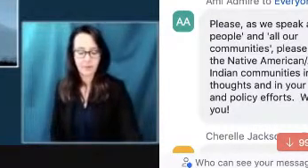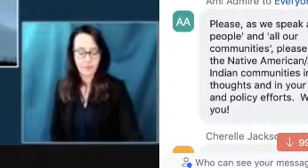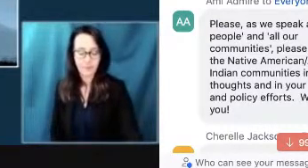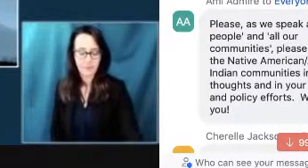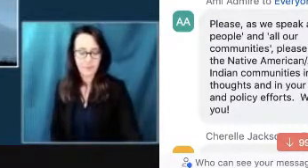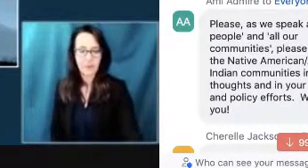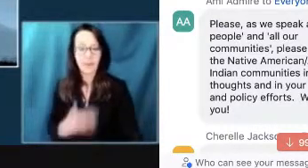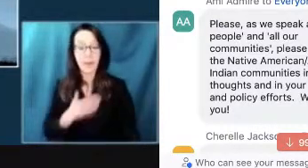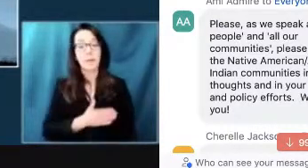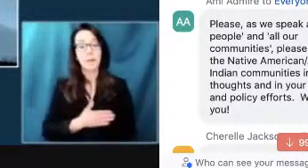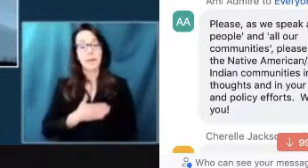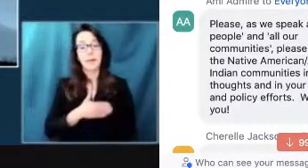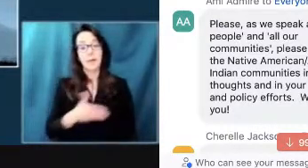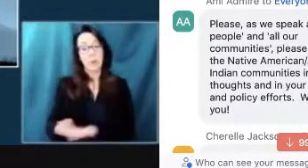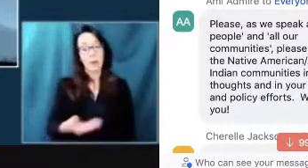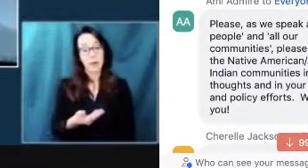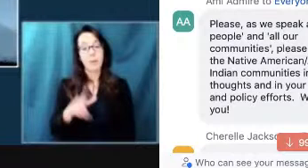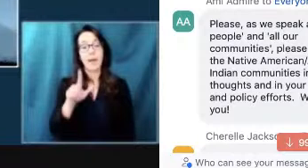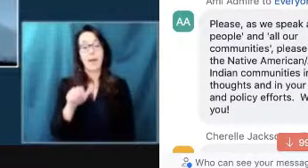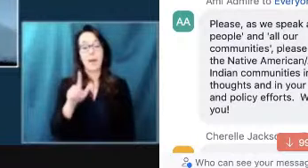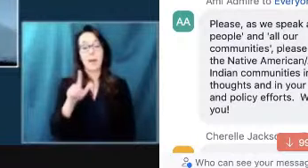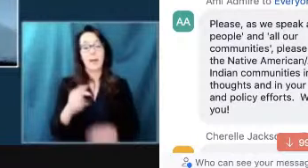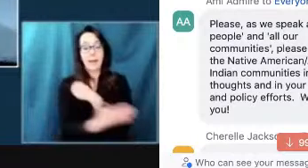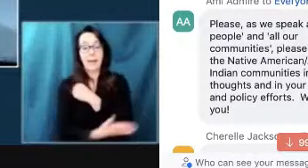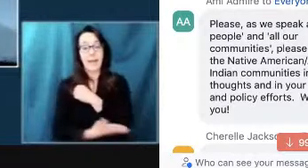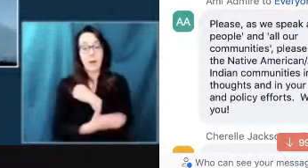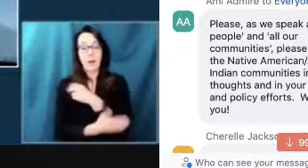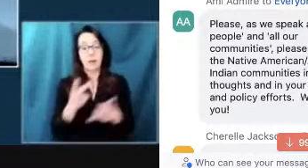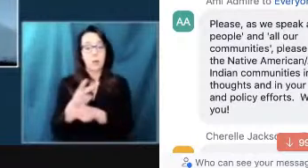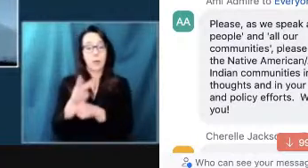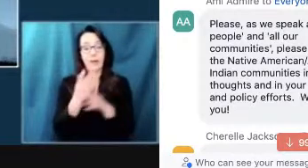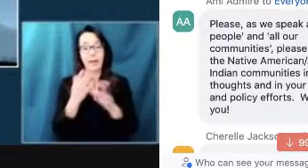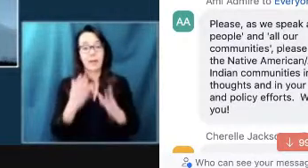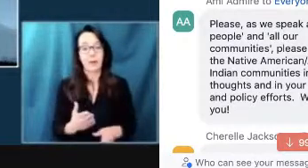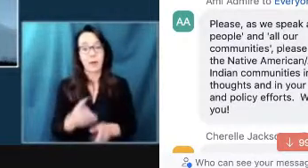Please welcome Los Angeles County Supervisor,